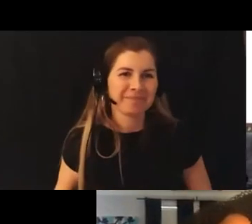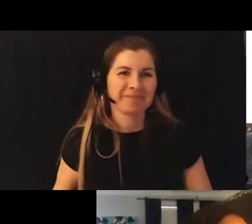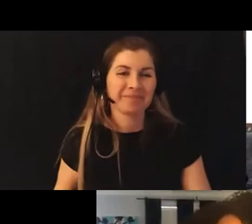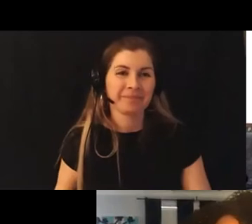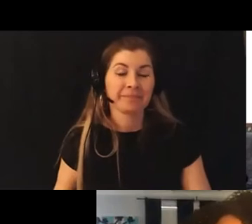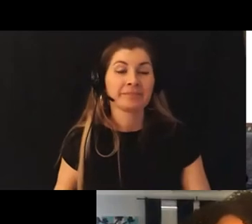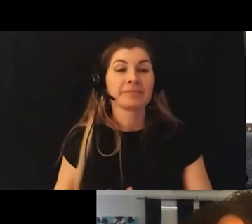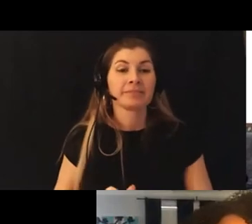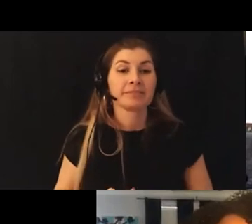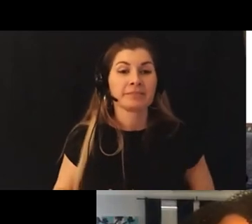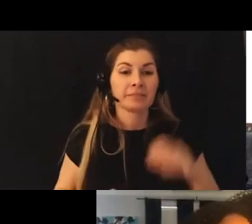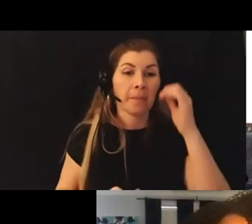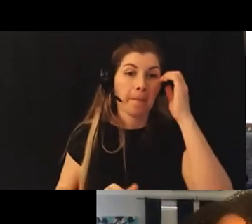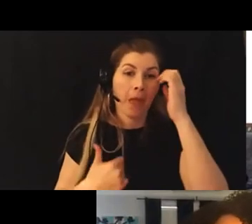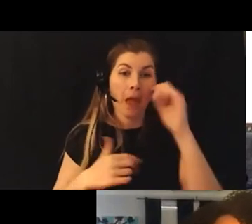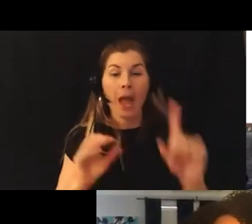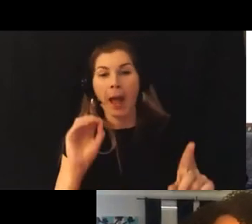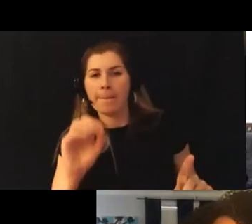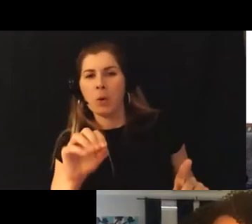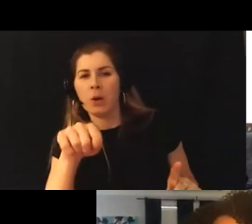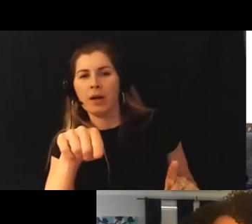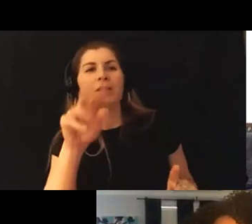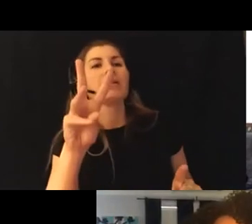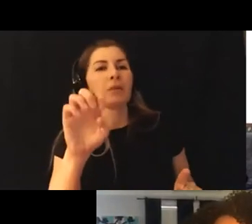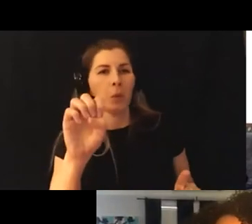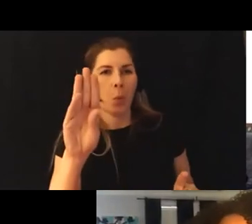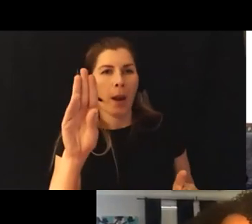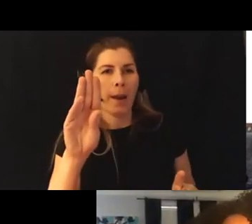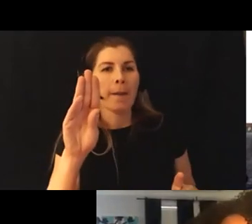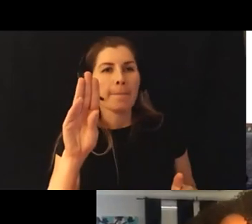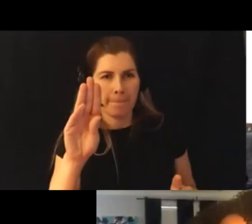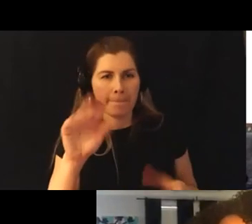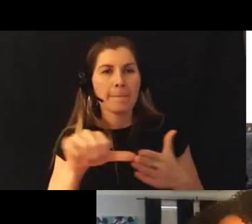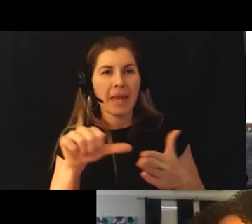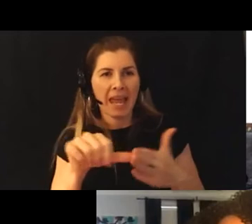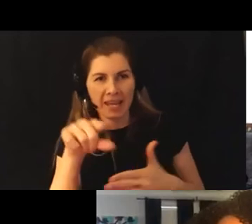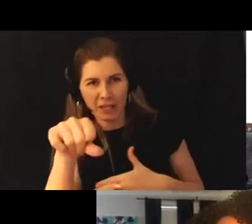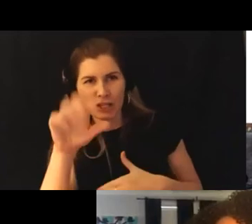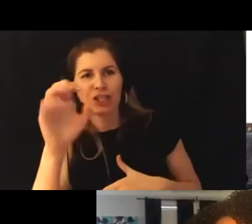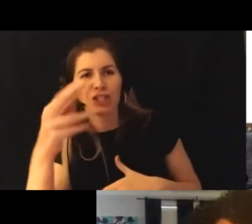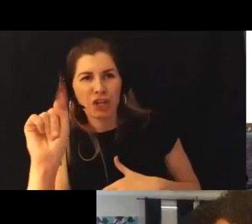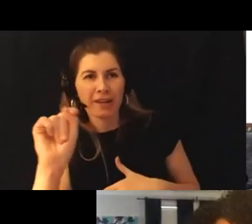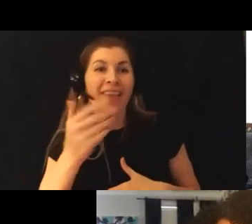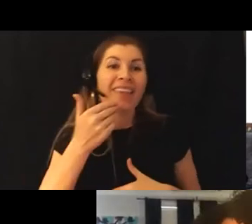Thanks, Ayanna. I threw that web page in the chat. So head on over there, everyone. Thank you, Sheila, she's on it too.